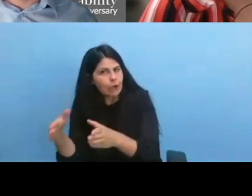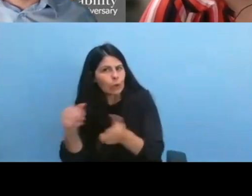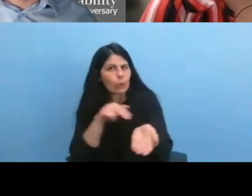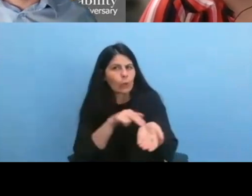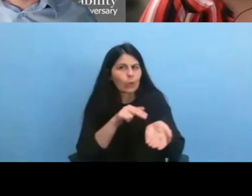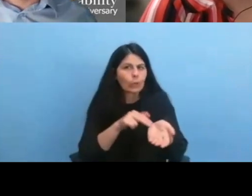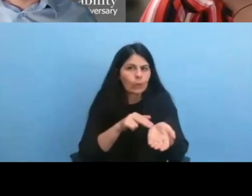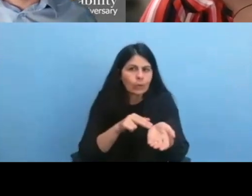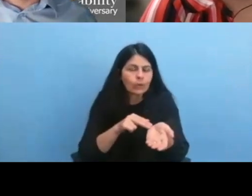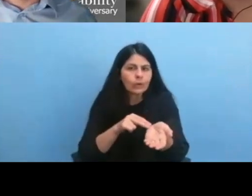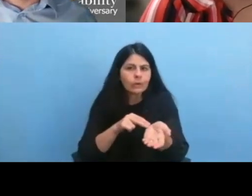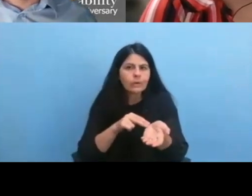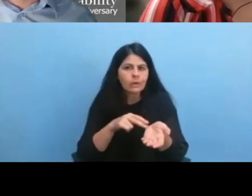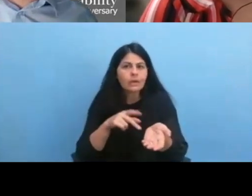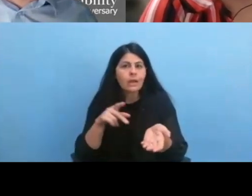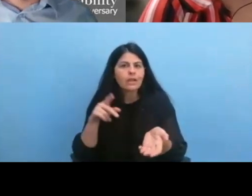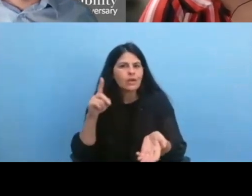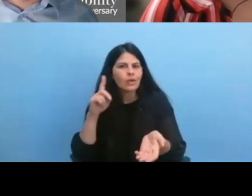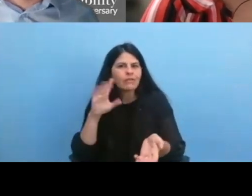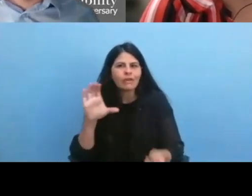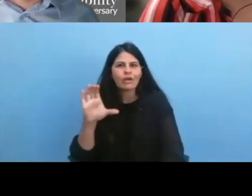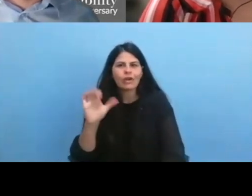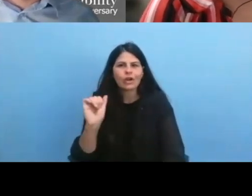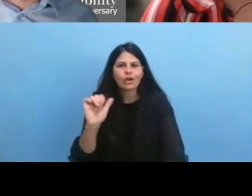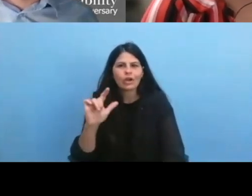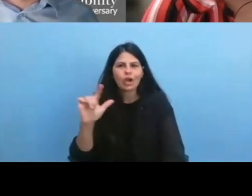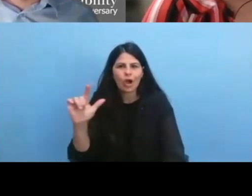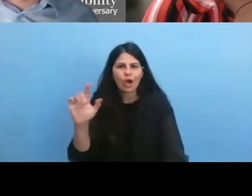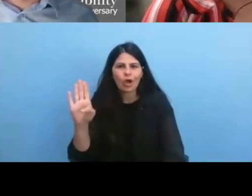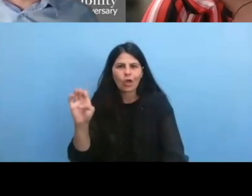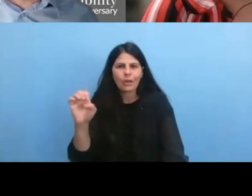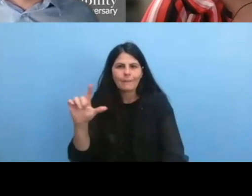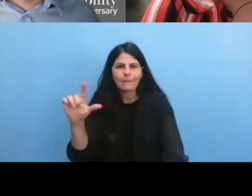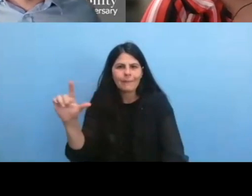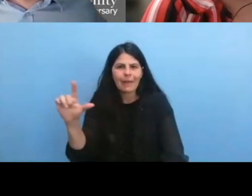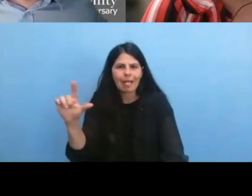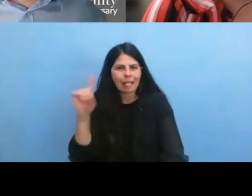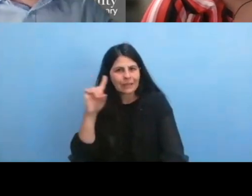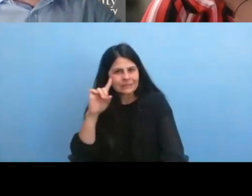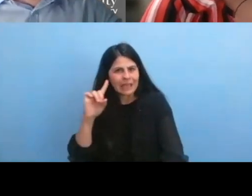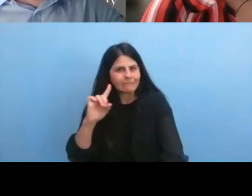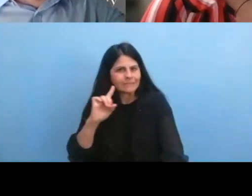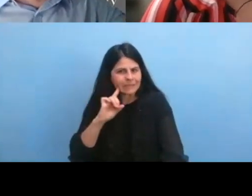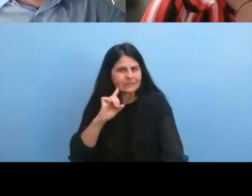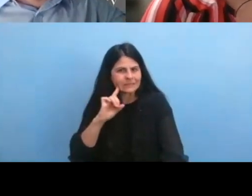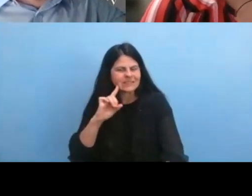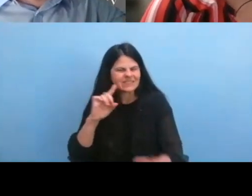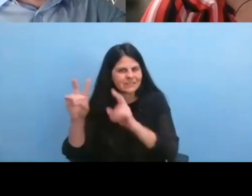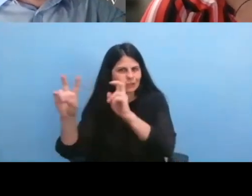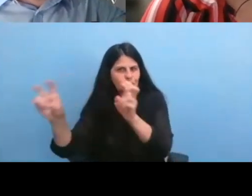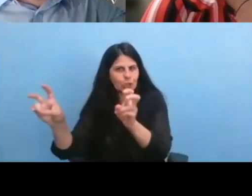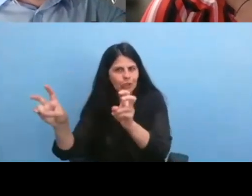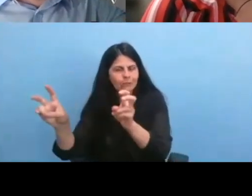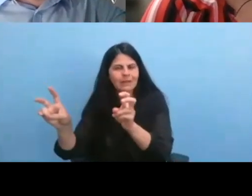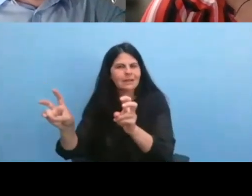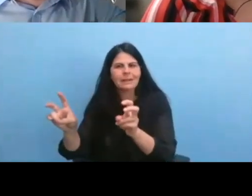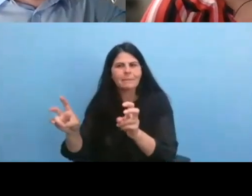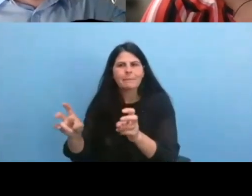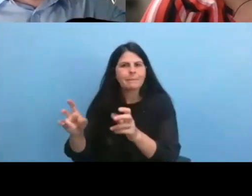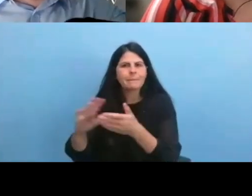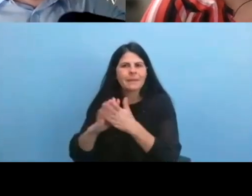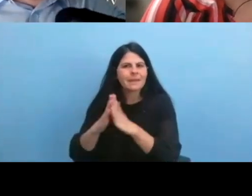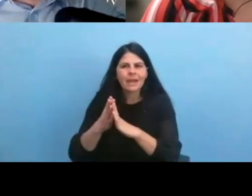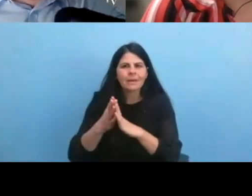bell deafness, how after a while it just becomes like this routine sound that you ignore. That's never just